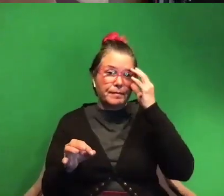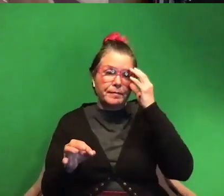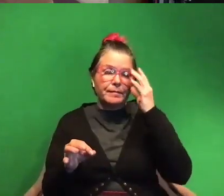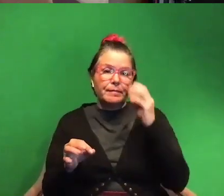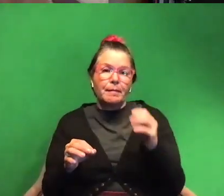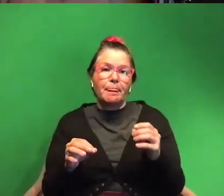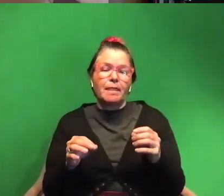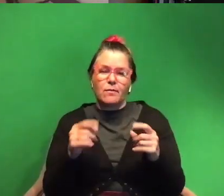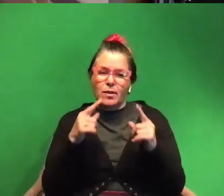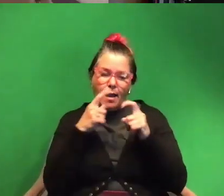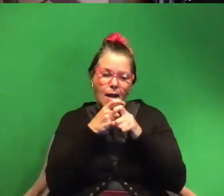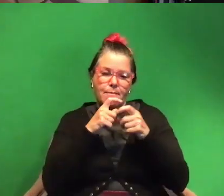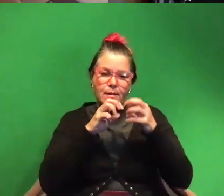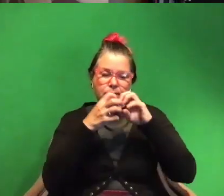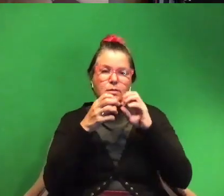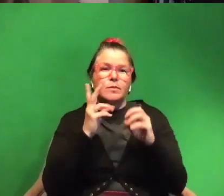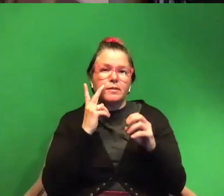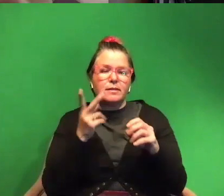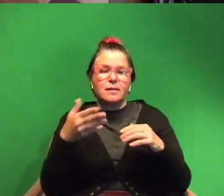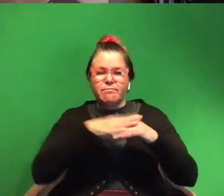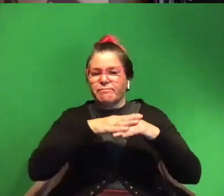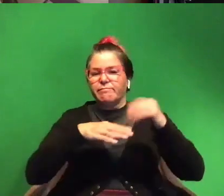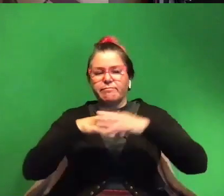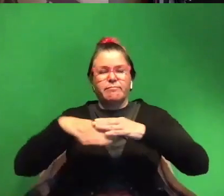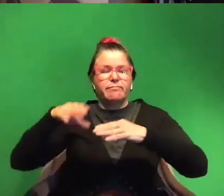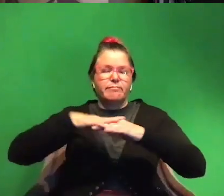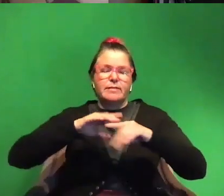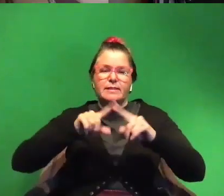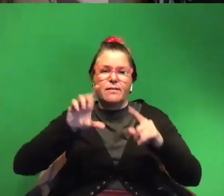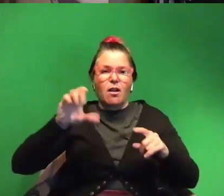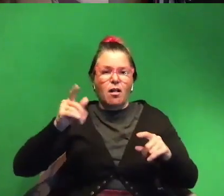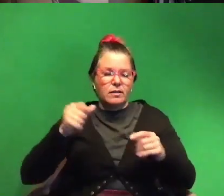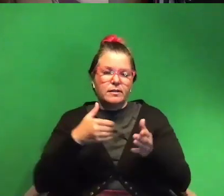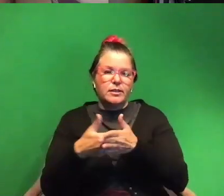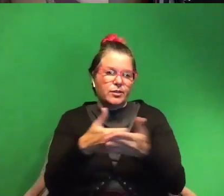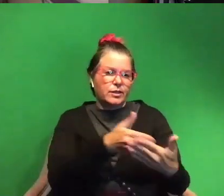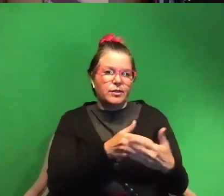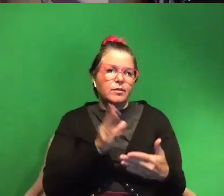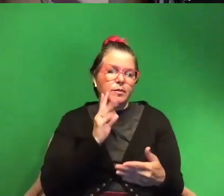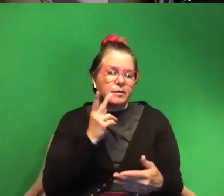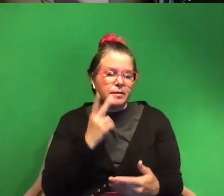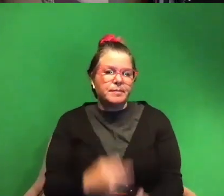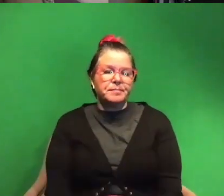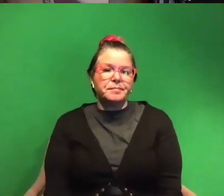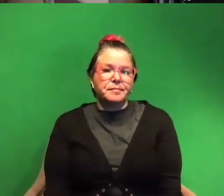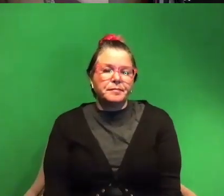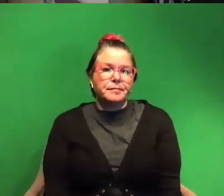really complex one, you're going to see a lot of overlap of different colonies near each other, and they might be close in space to each other.